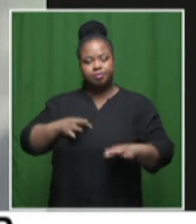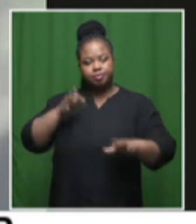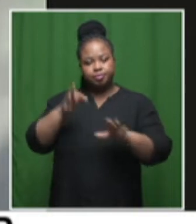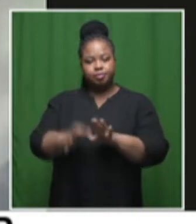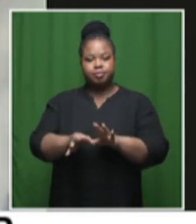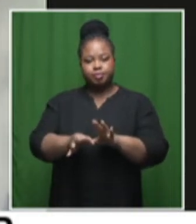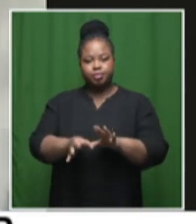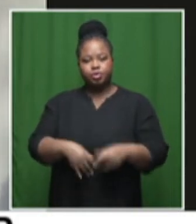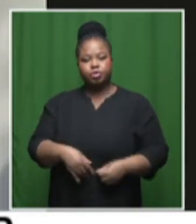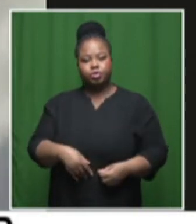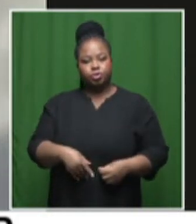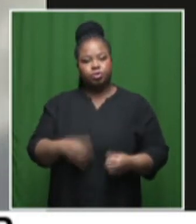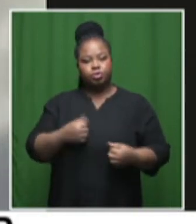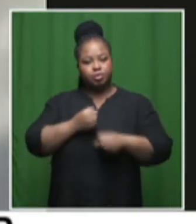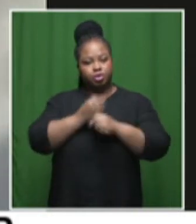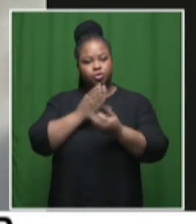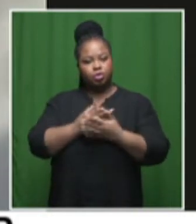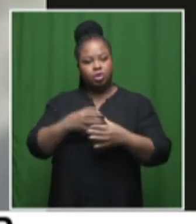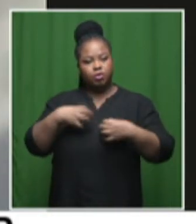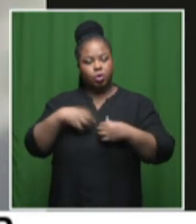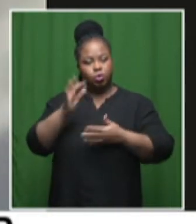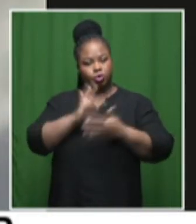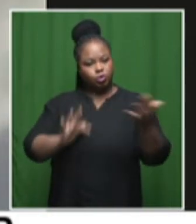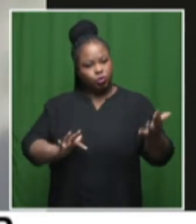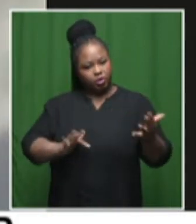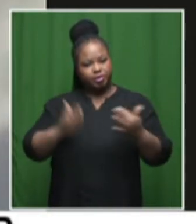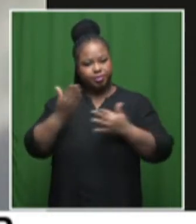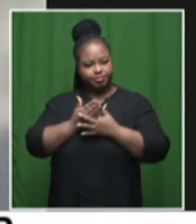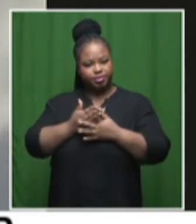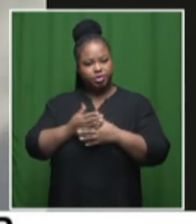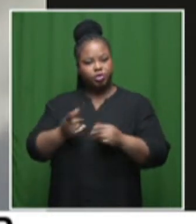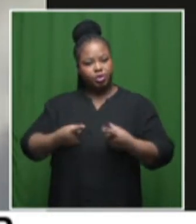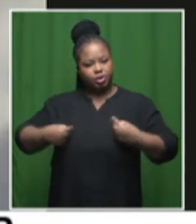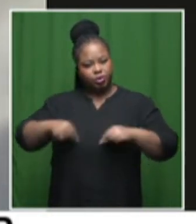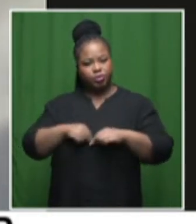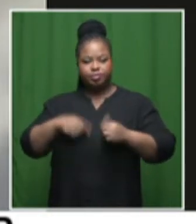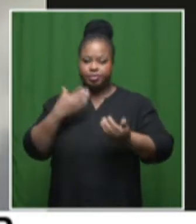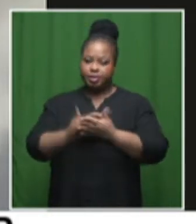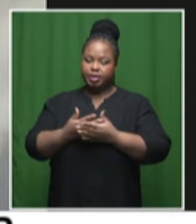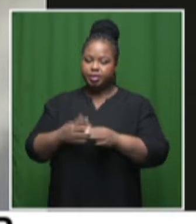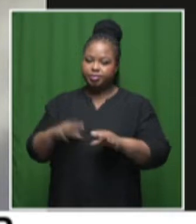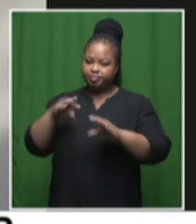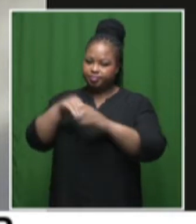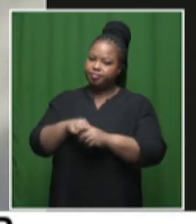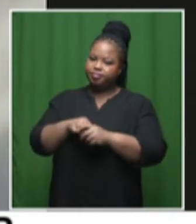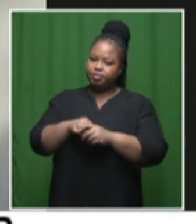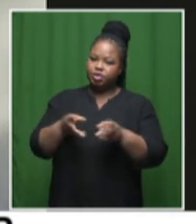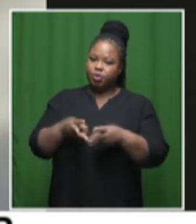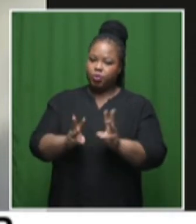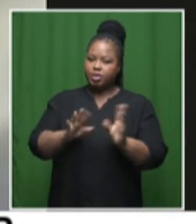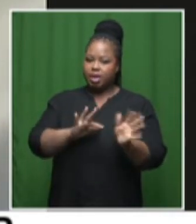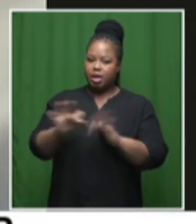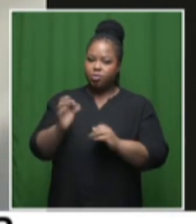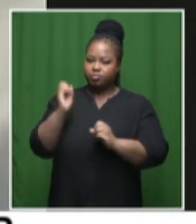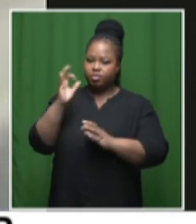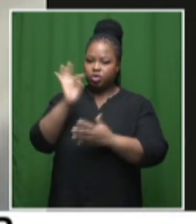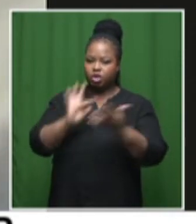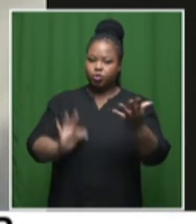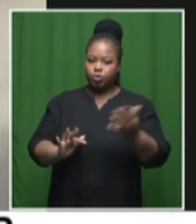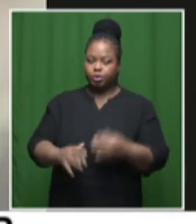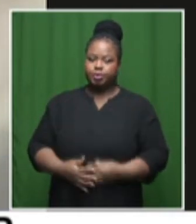the archiving of our story and allowing us to be in charge of the ways in which we tell our